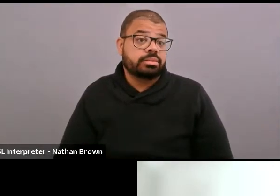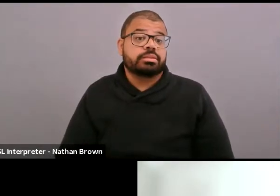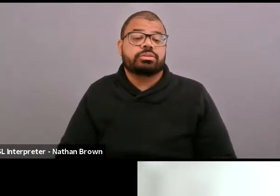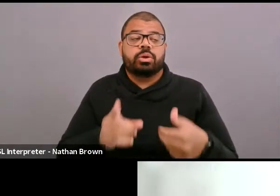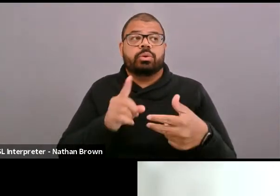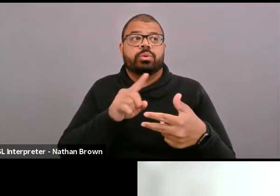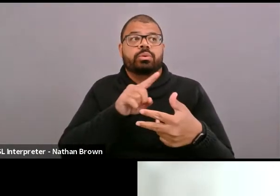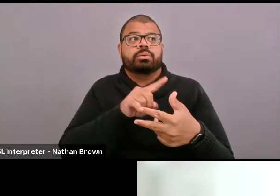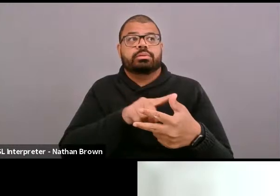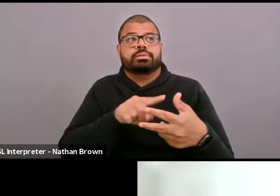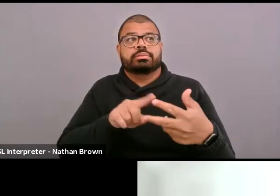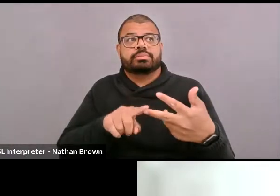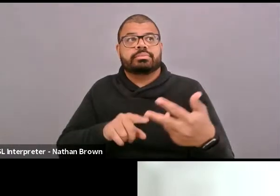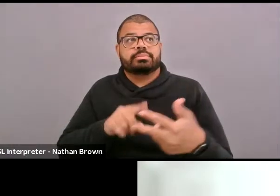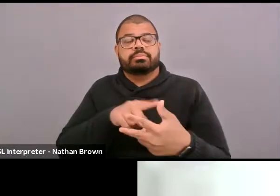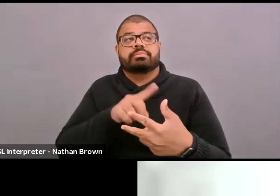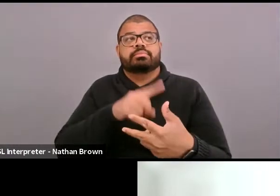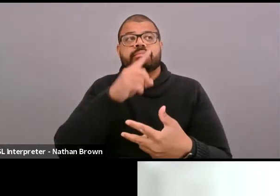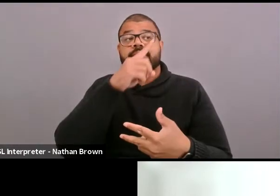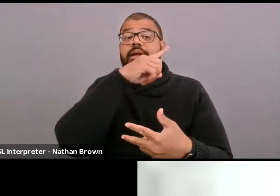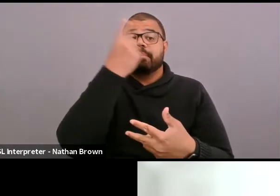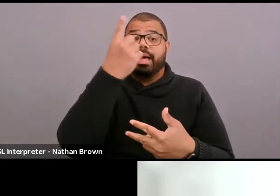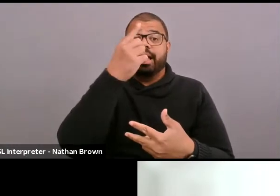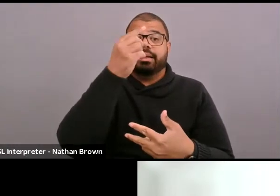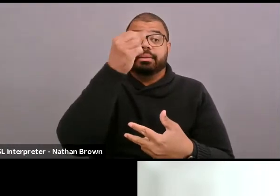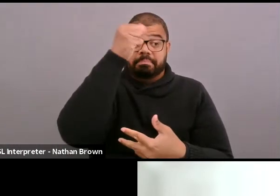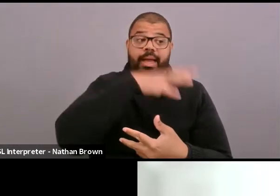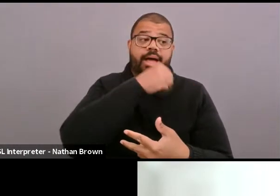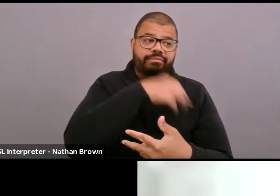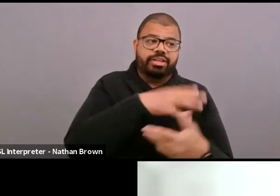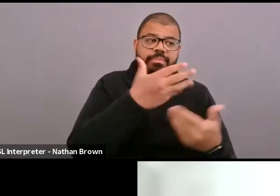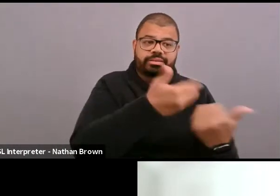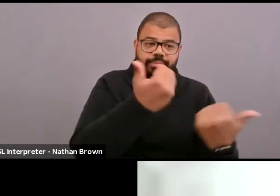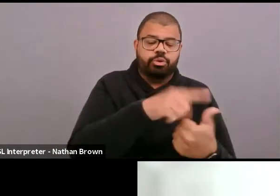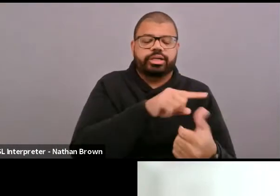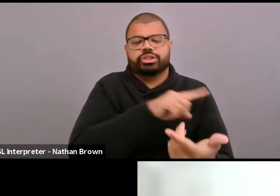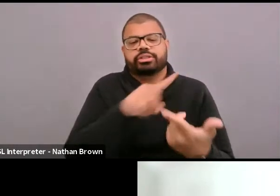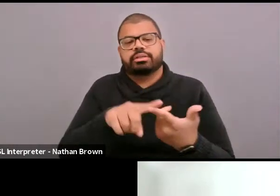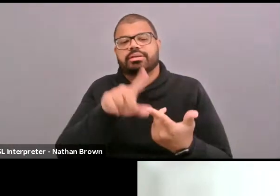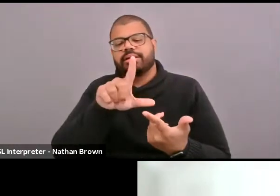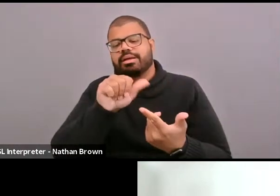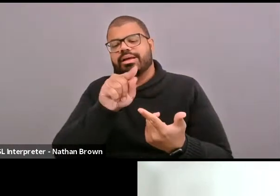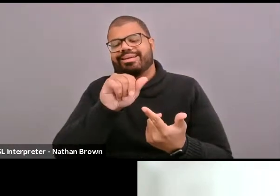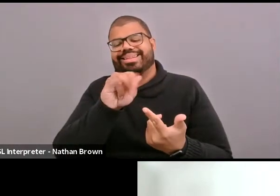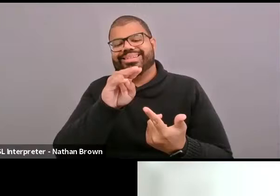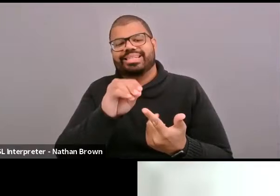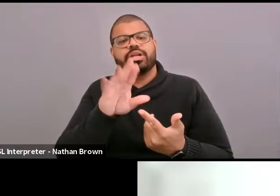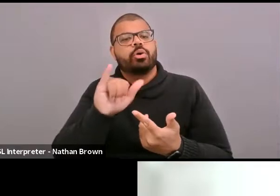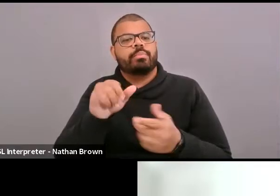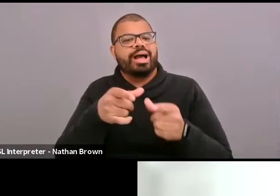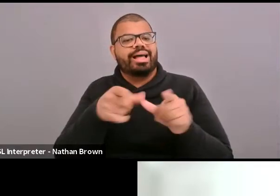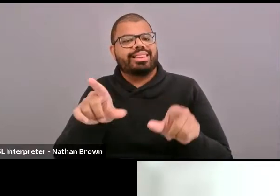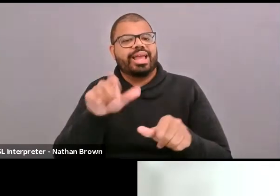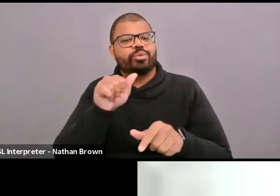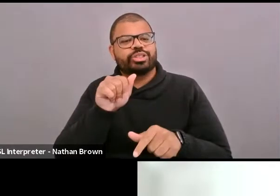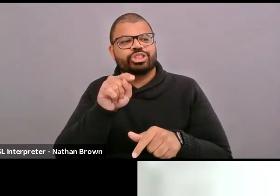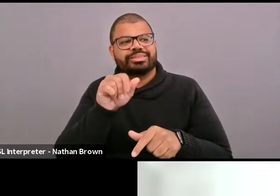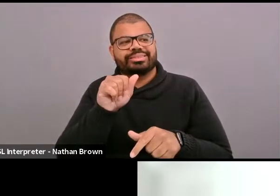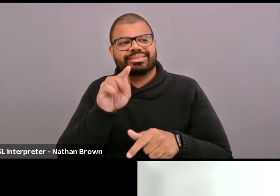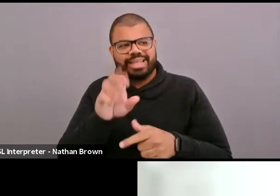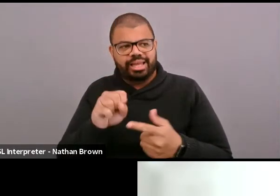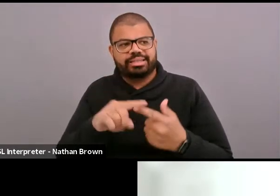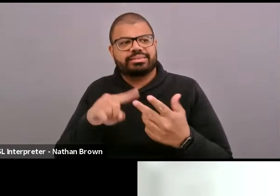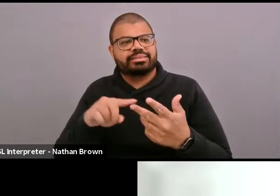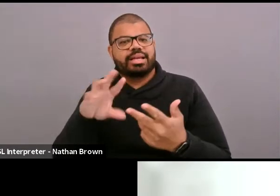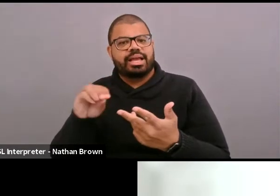crosstabs for African American by gender, Latino by language status, and Middle